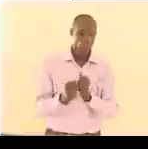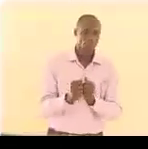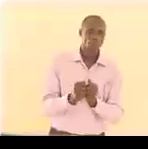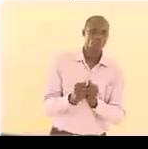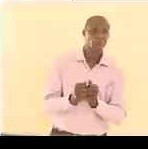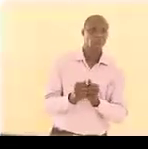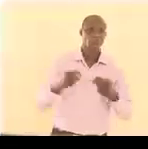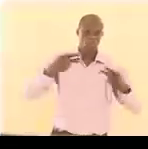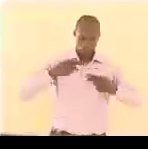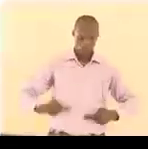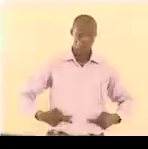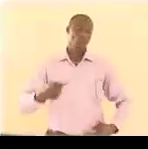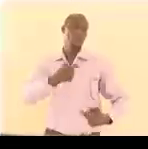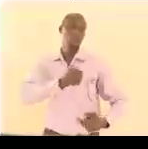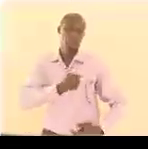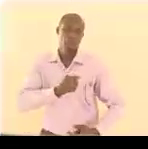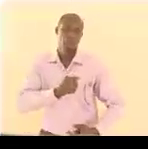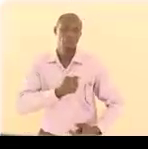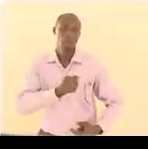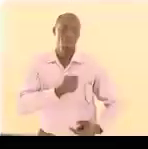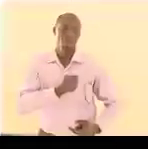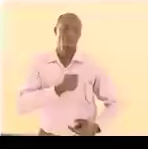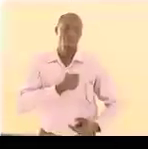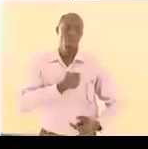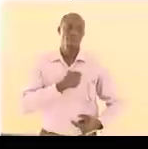which elude the physical senses.